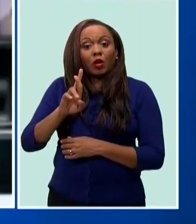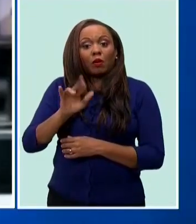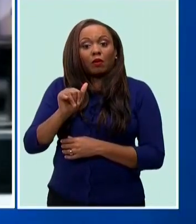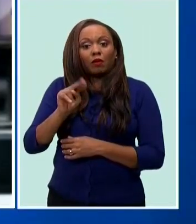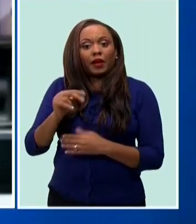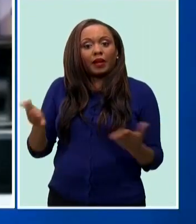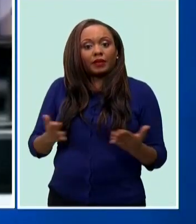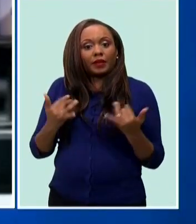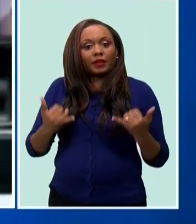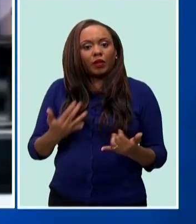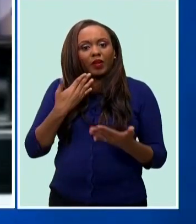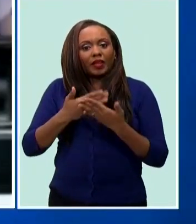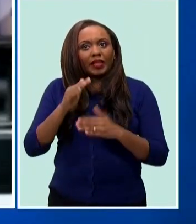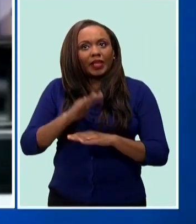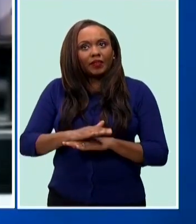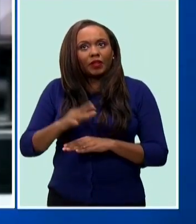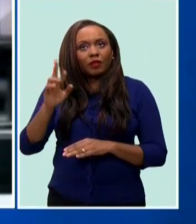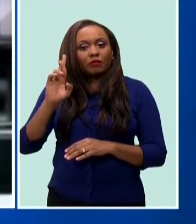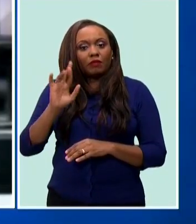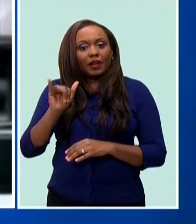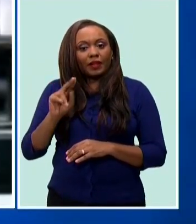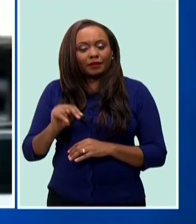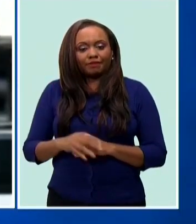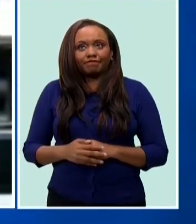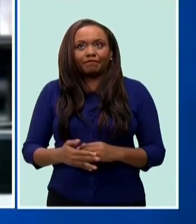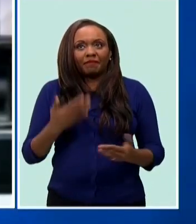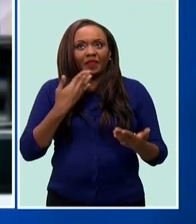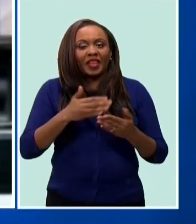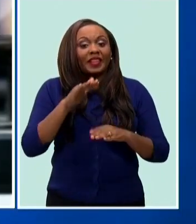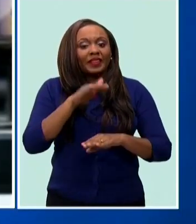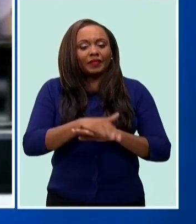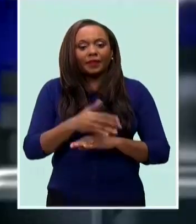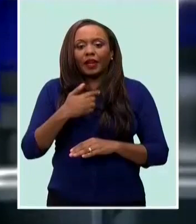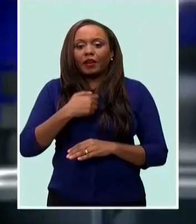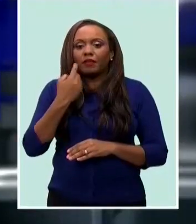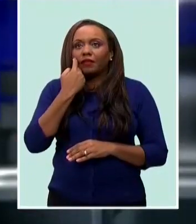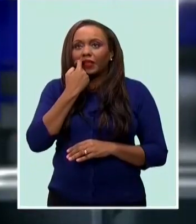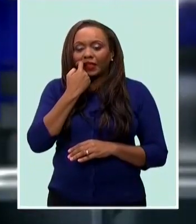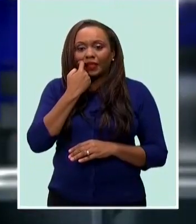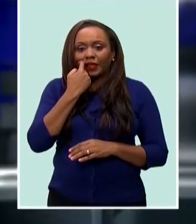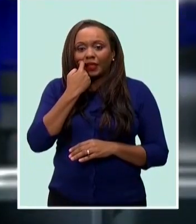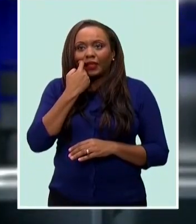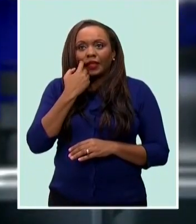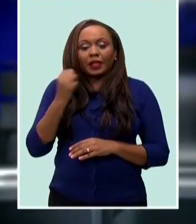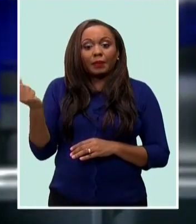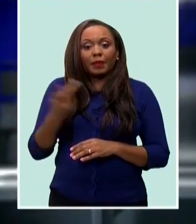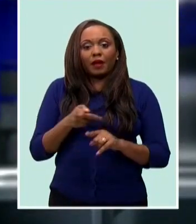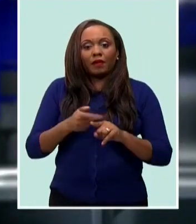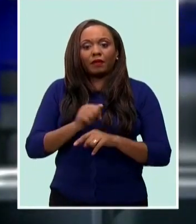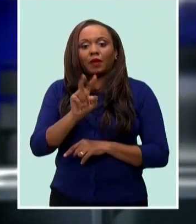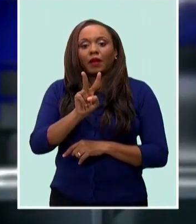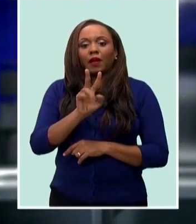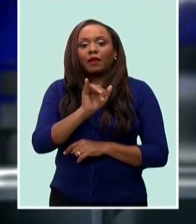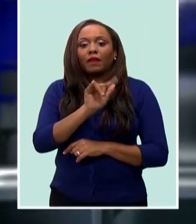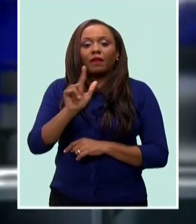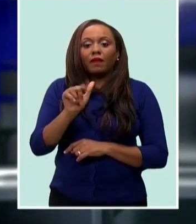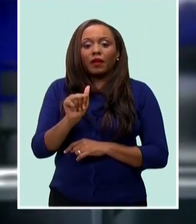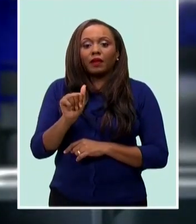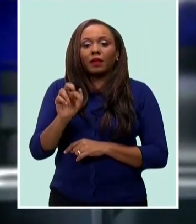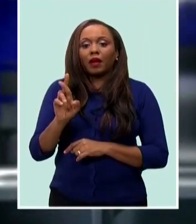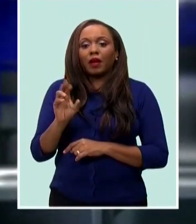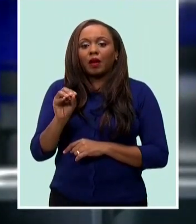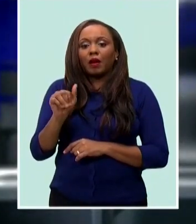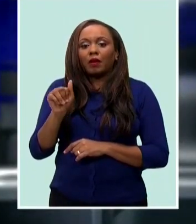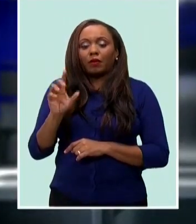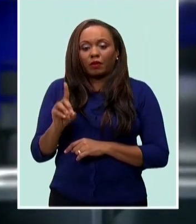the news center. Good evening, Ryan. What can you tell us? Good evening, Lisa. Well, I just came back from Villa Road, Britain's Hill, where Inspector Rodney Innes, the police